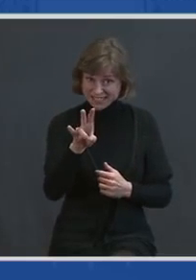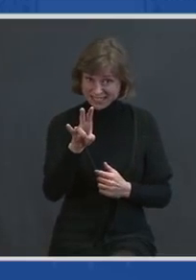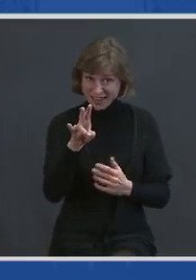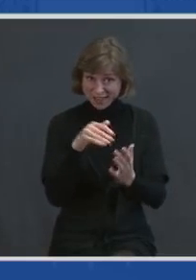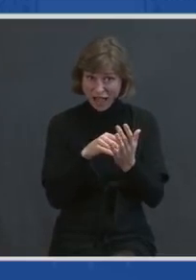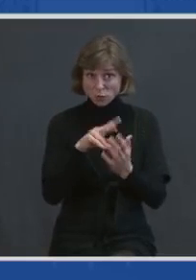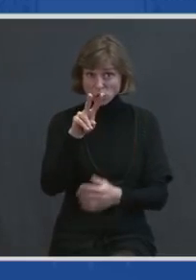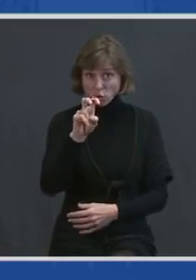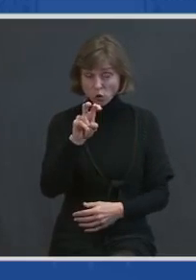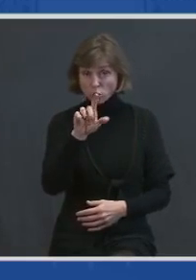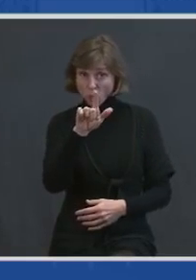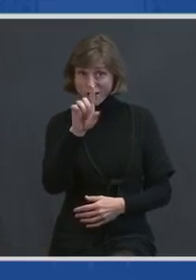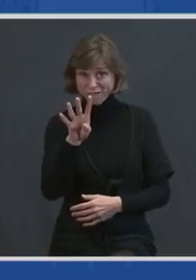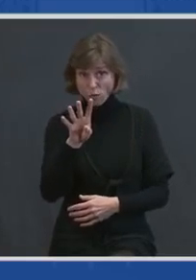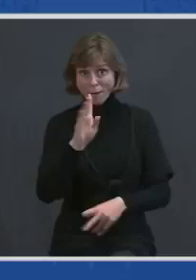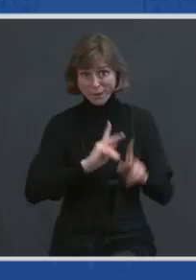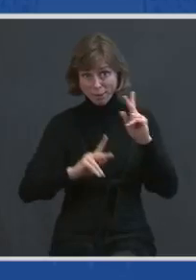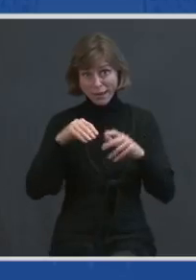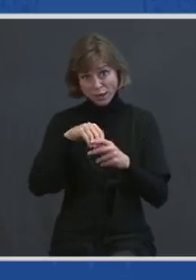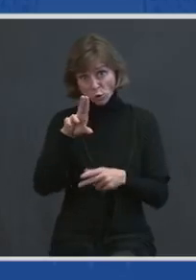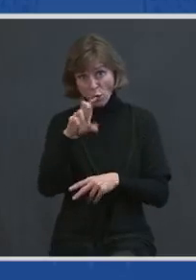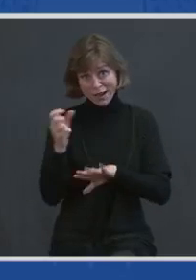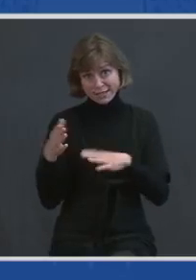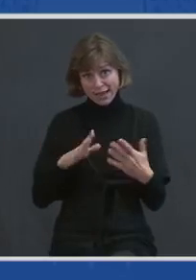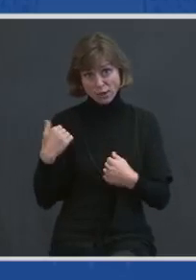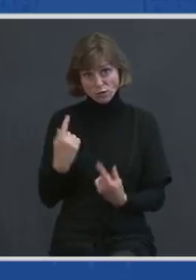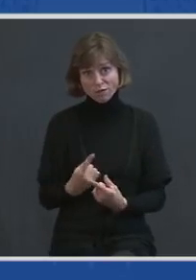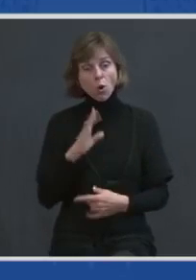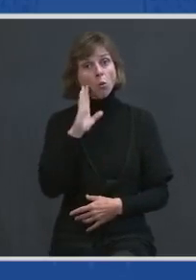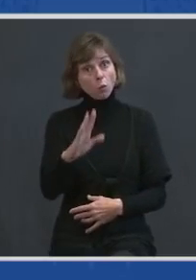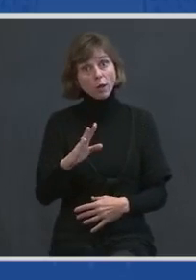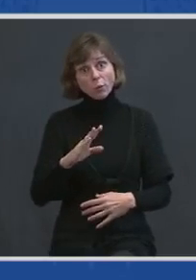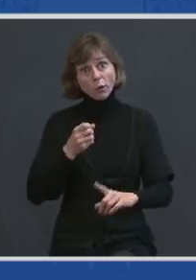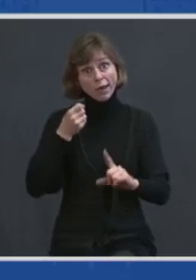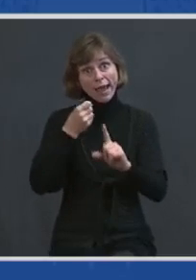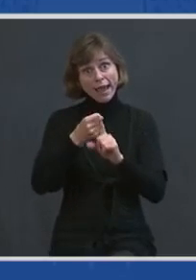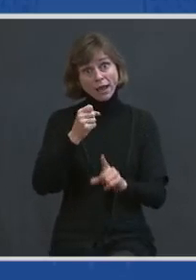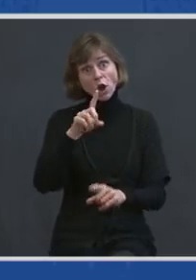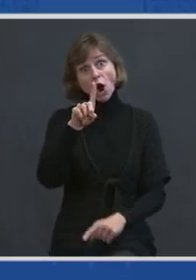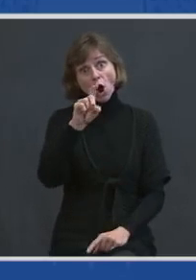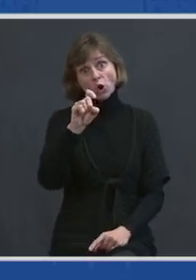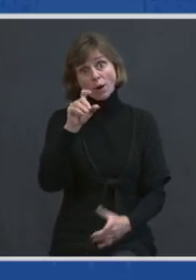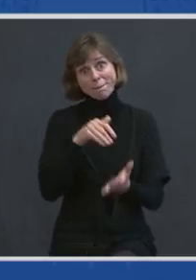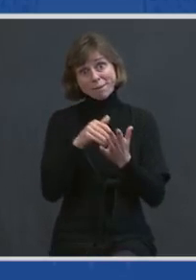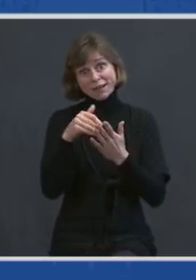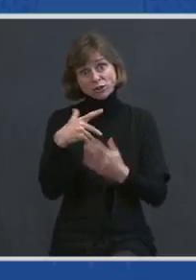517,224, and we will meet the 100 million shots. We're up to